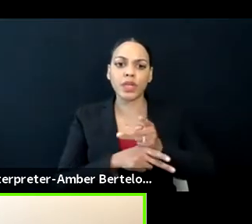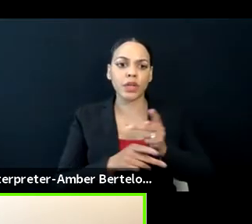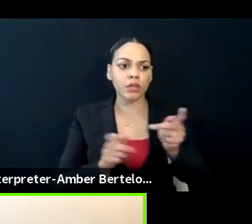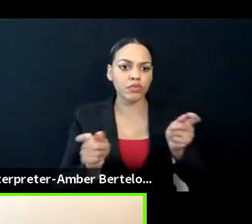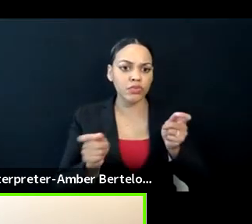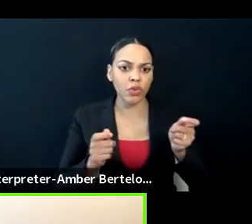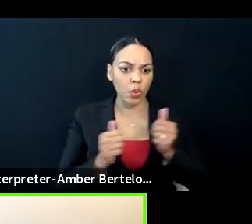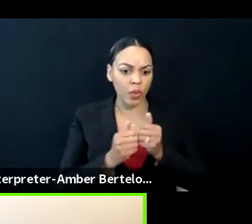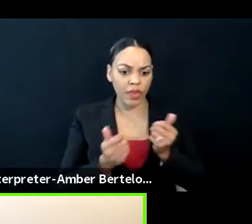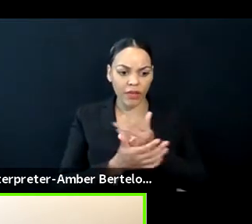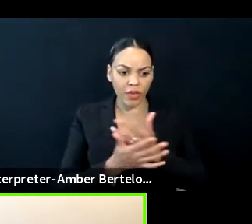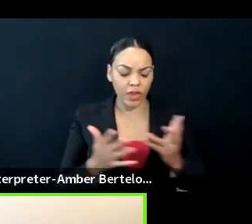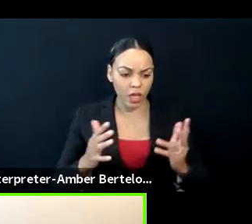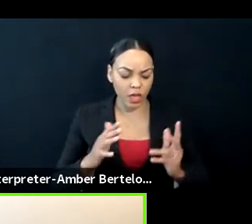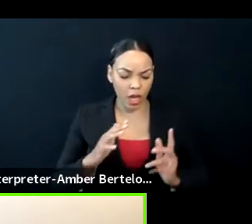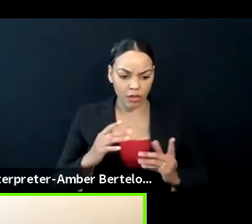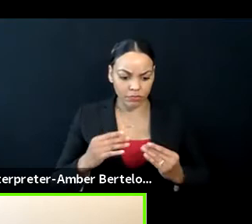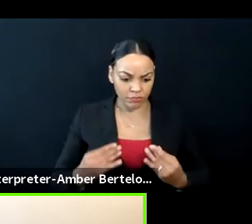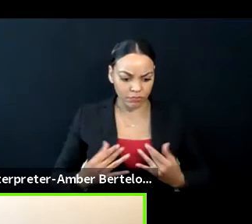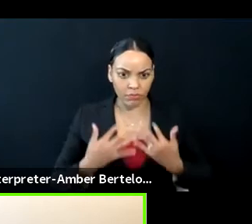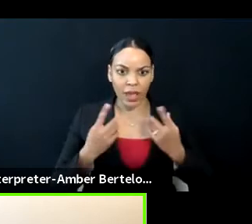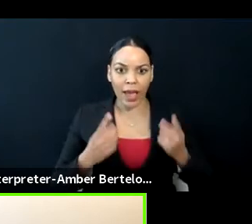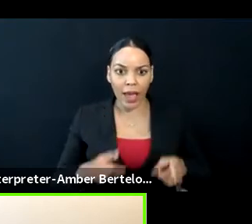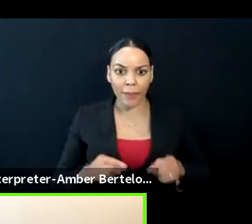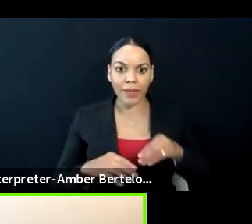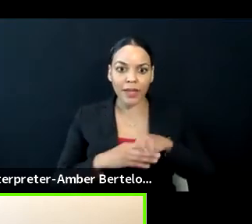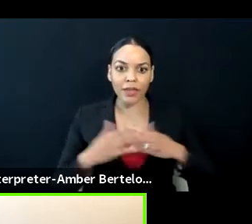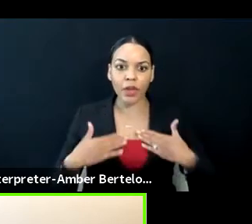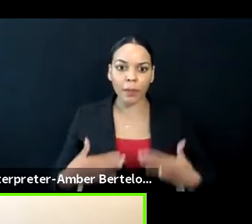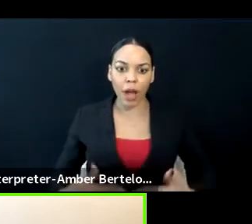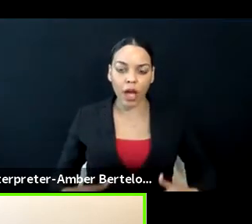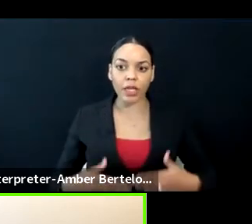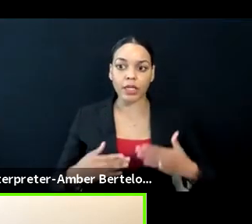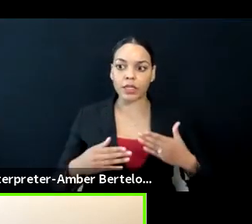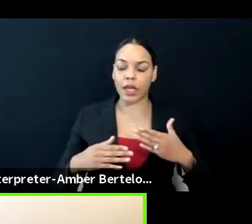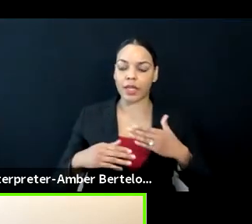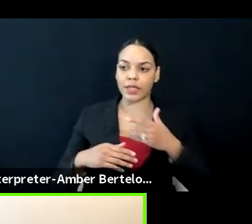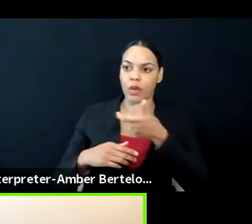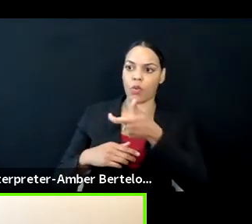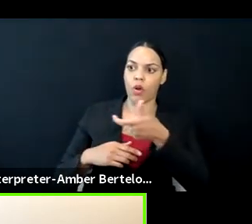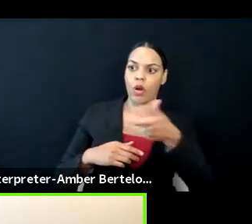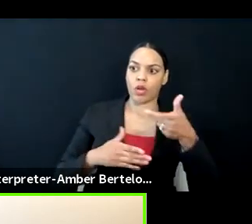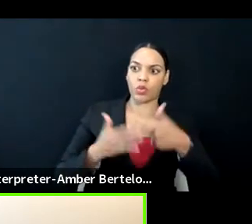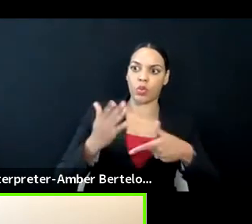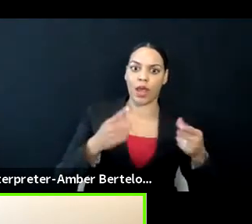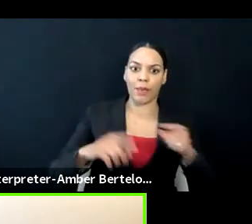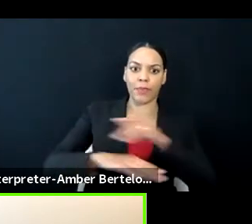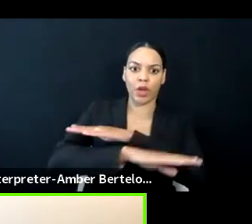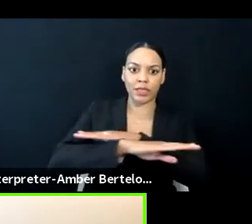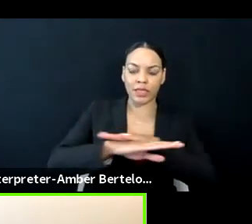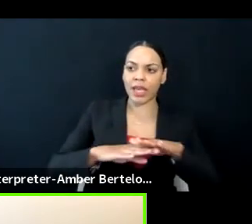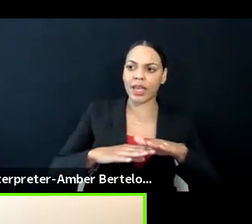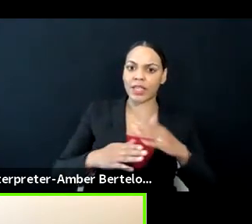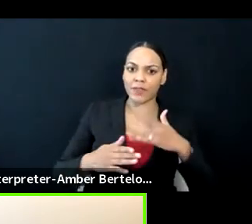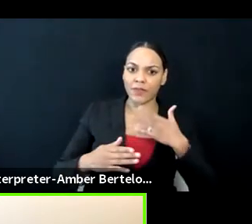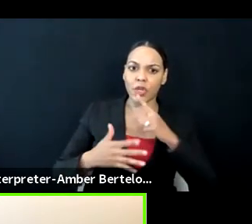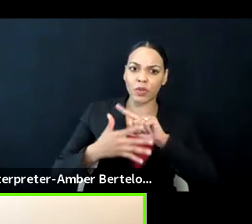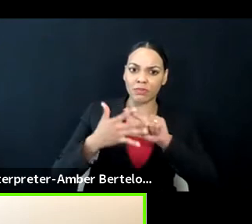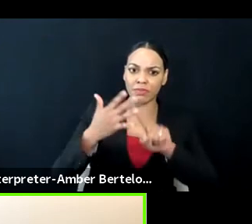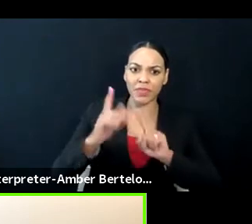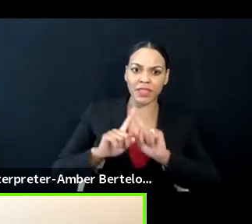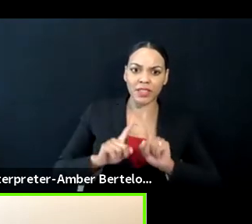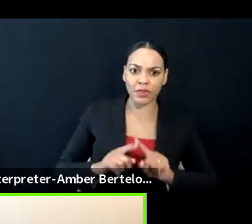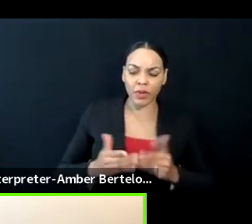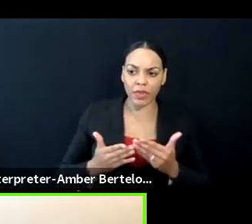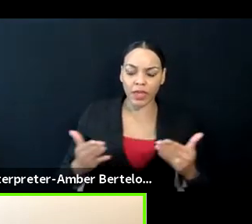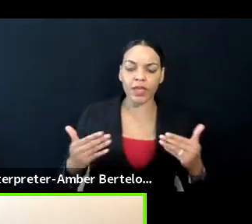bore witness to what we put on the stage. And what was interesting about that is that a lot